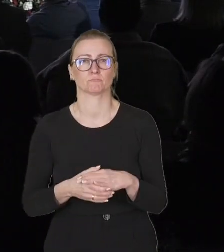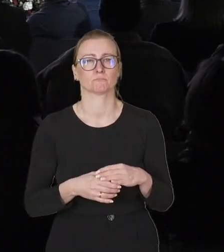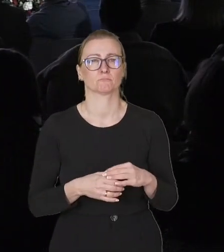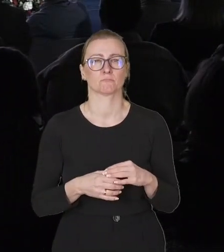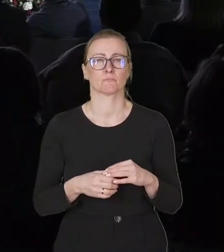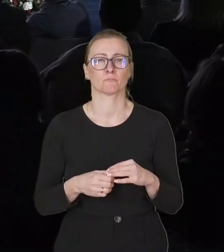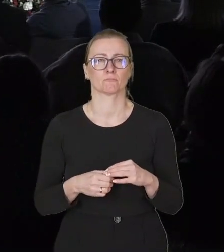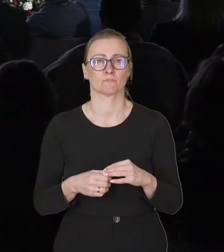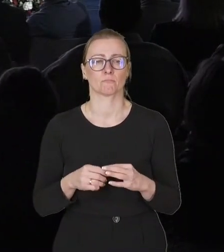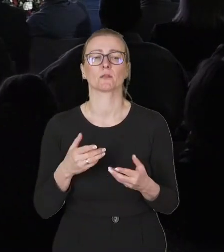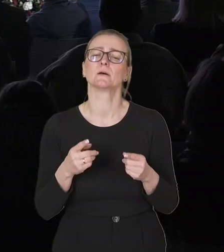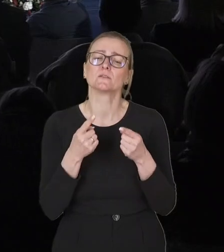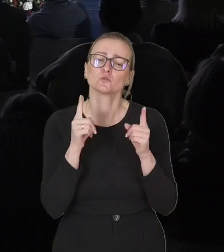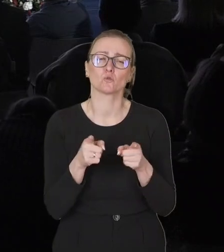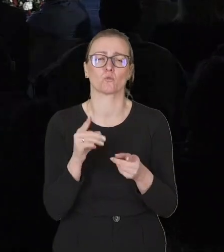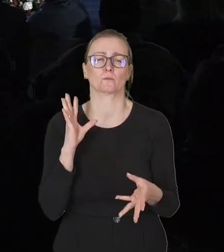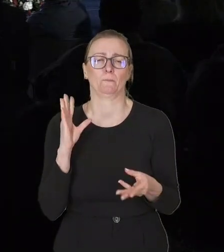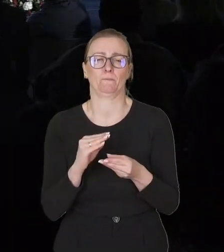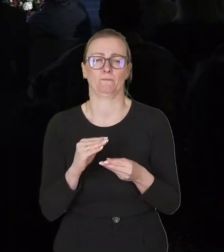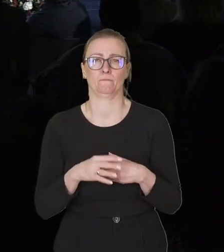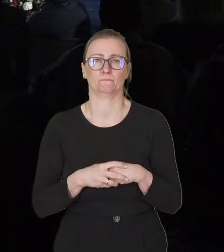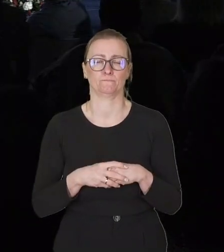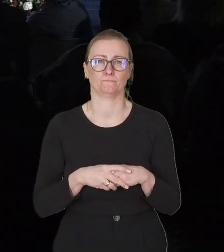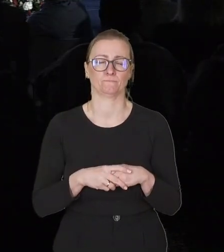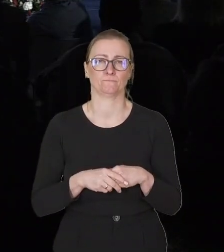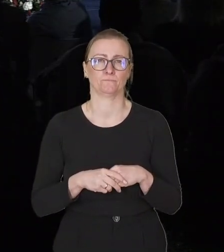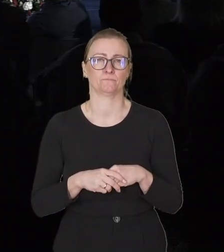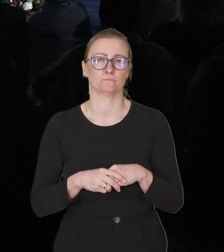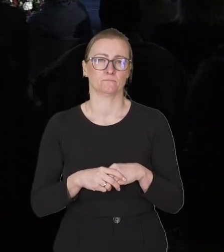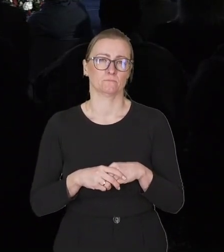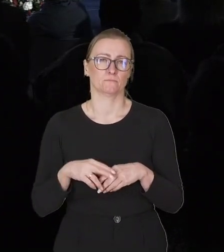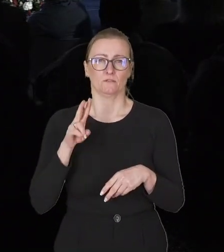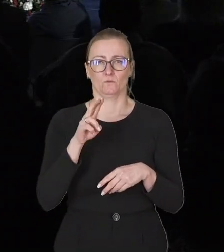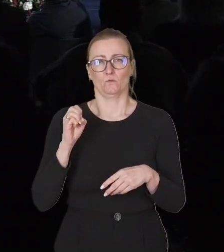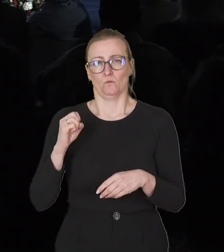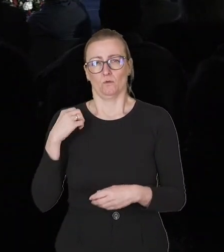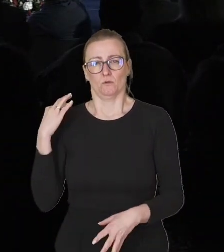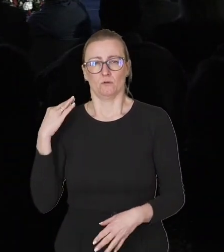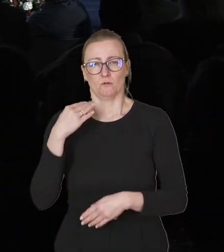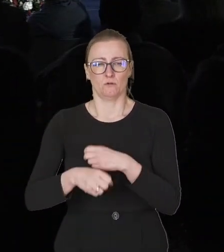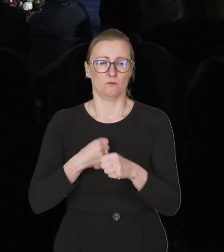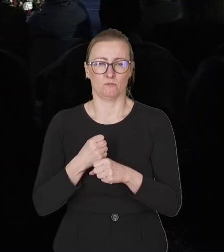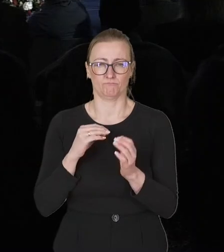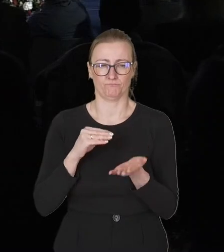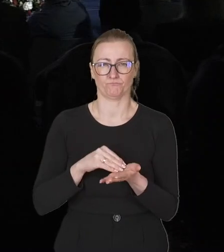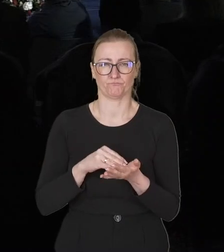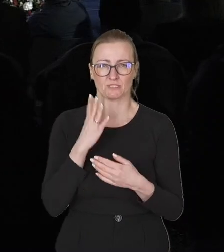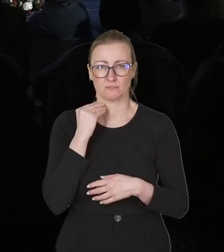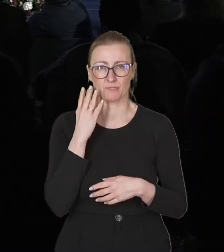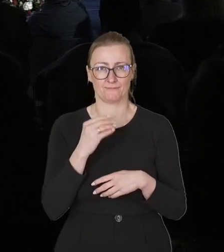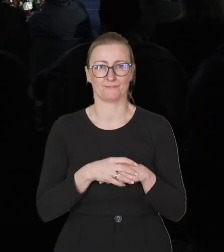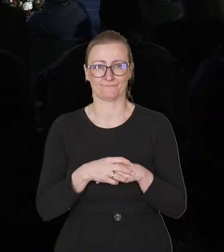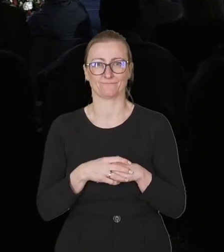Well, again, 20 years of experience, and we have in the region more than 300 companies. And